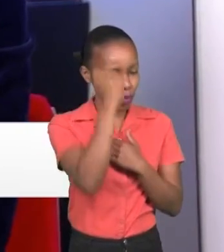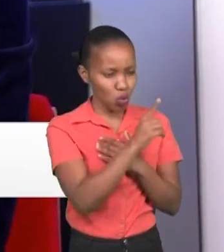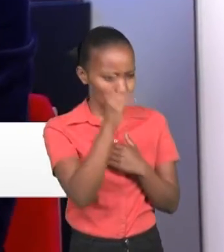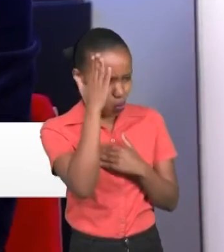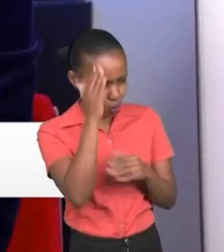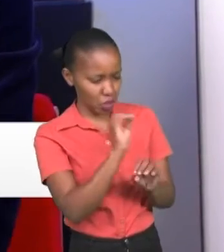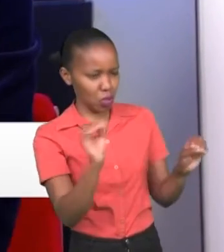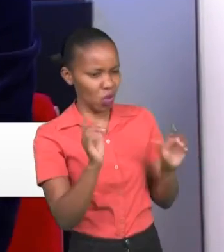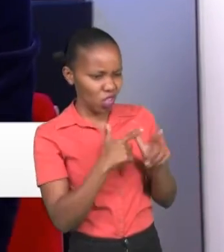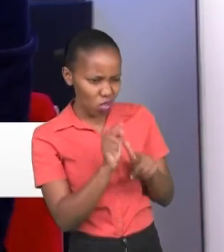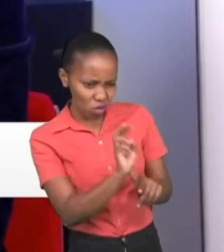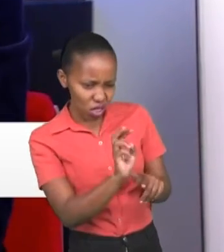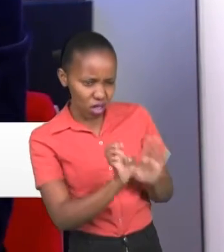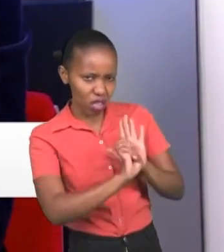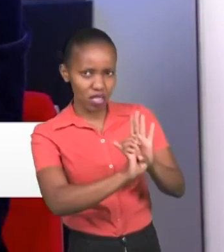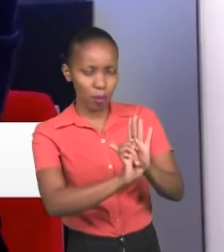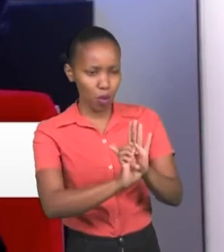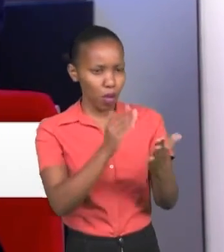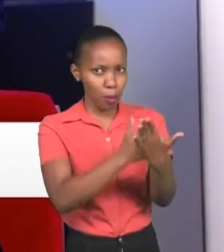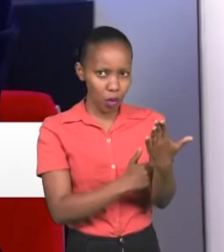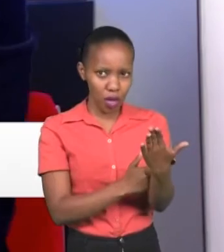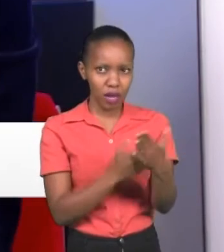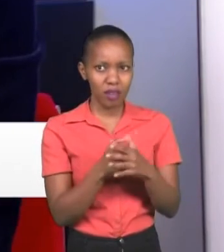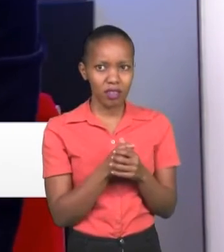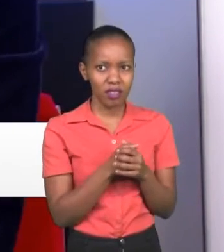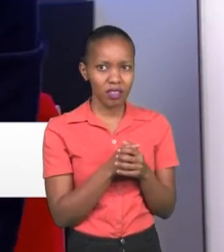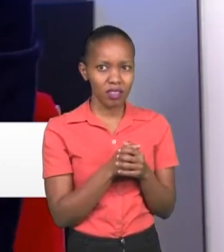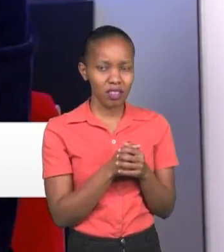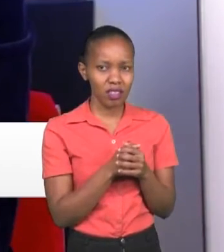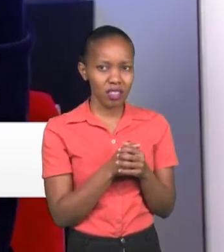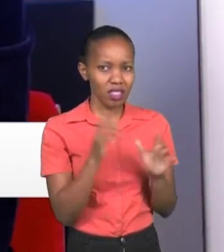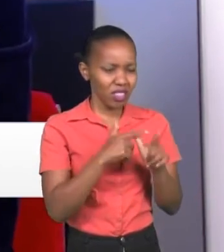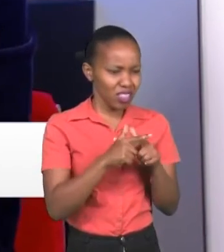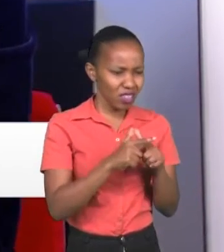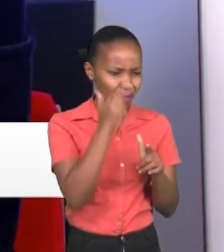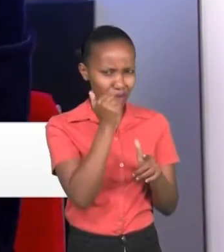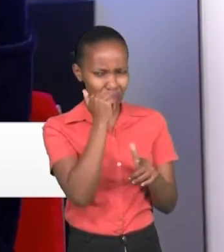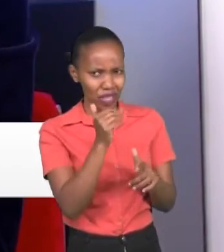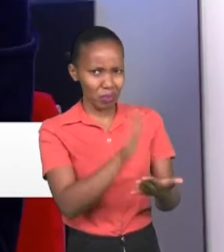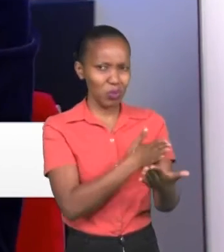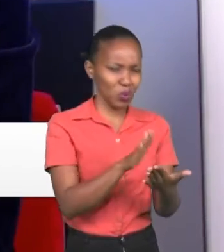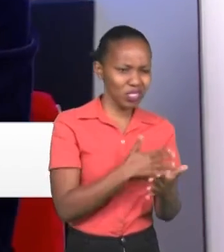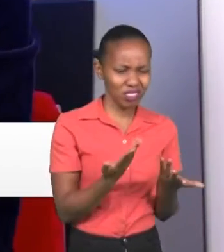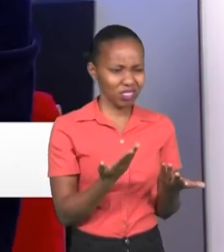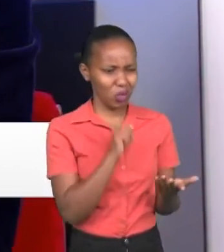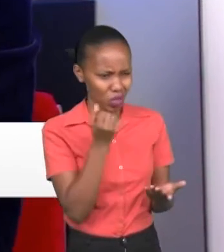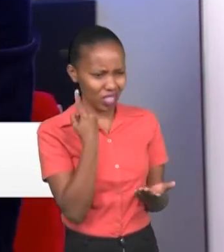say, for example, on switchboard, before you tell us more about switchboard, I mean, I'm extungo mazingine funny, like you're not so used to it.